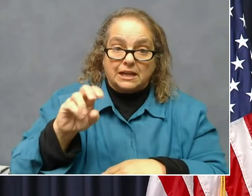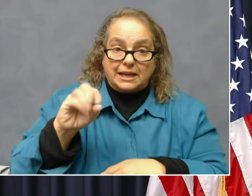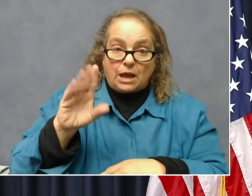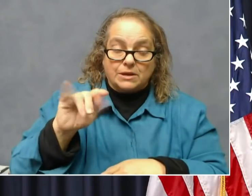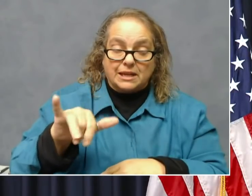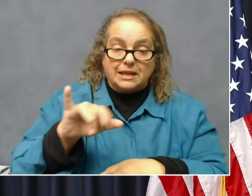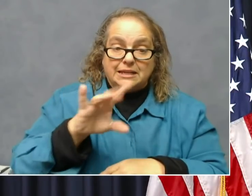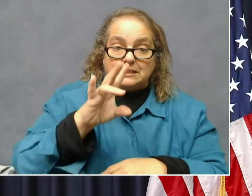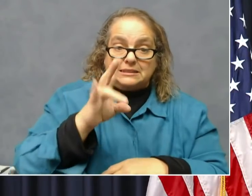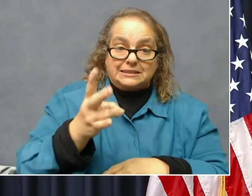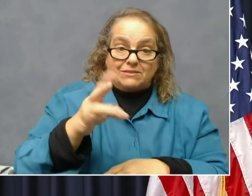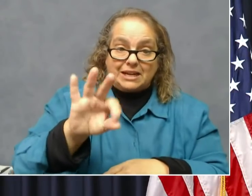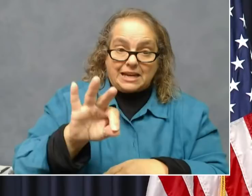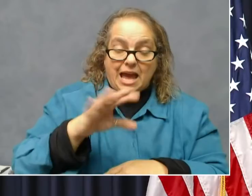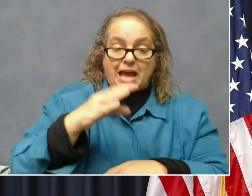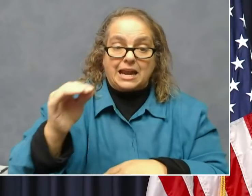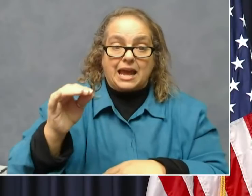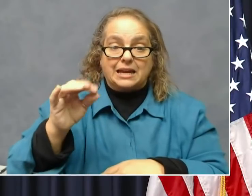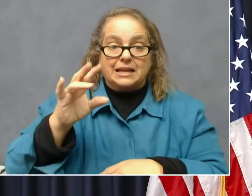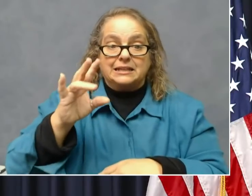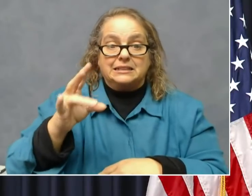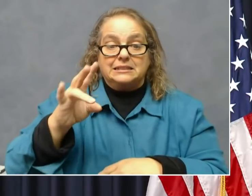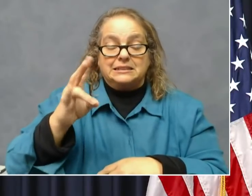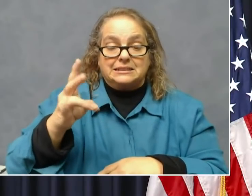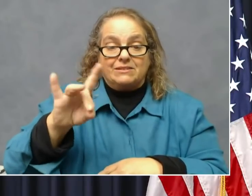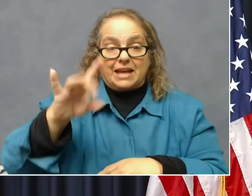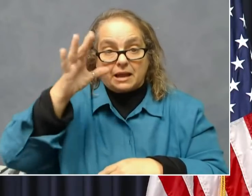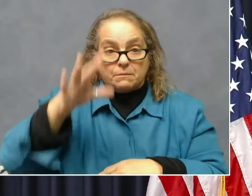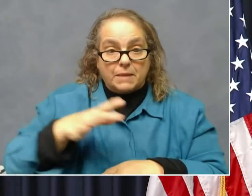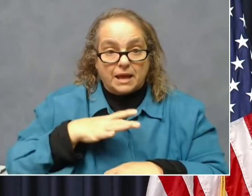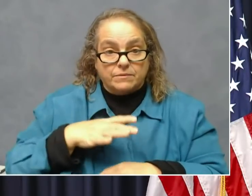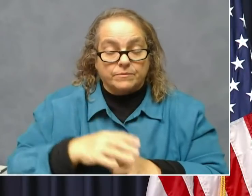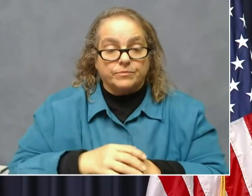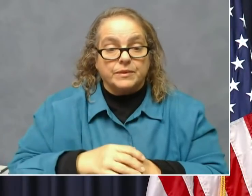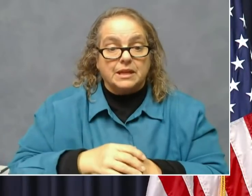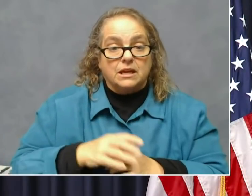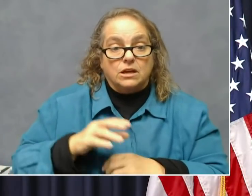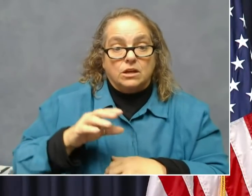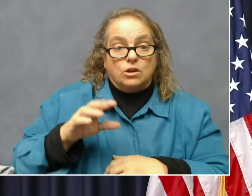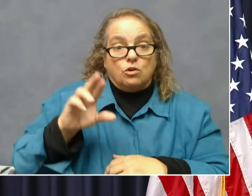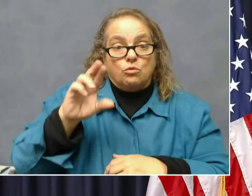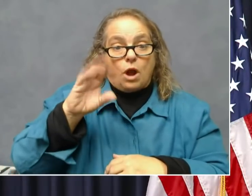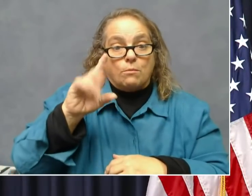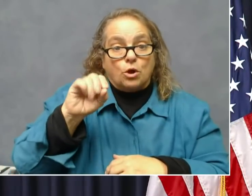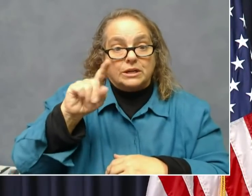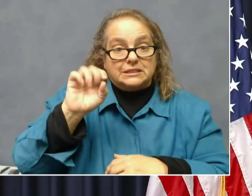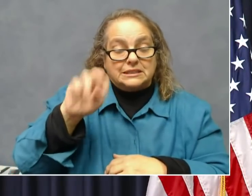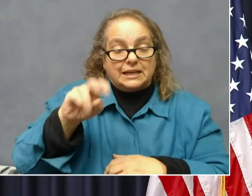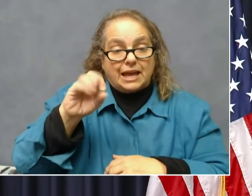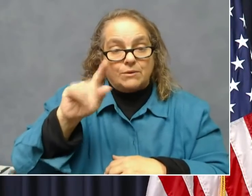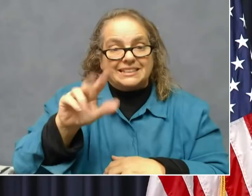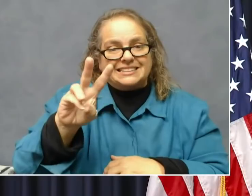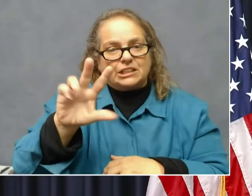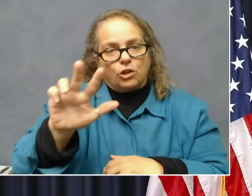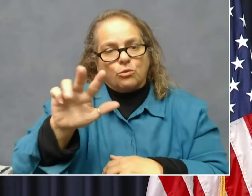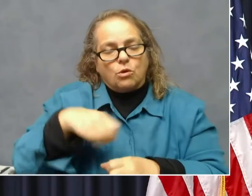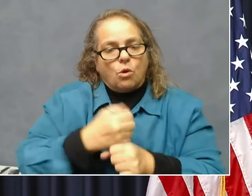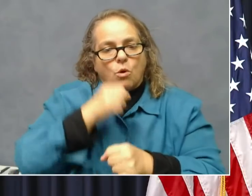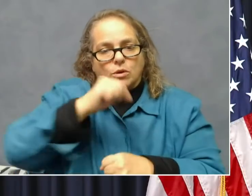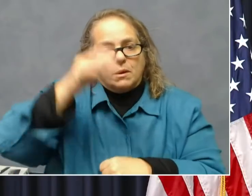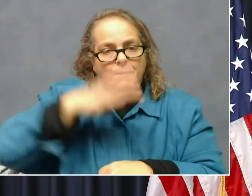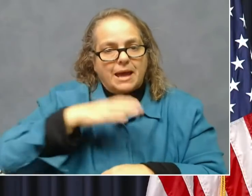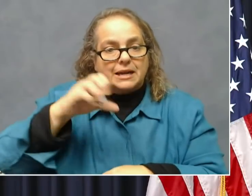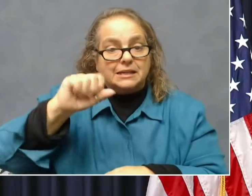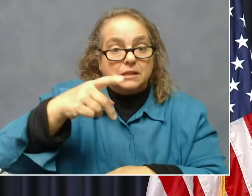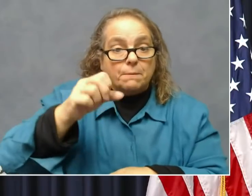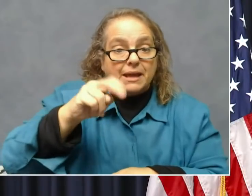man. In Russell County, we lost a 63-year-old man. In Spencer County, we lost a